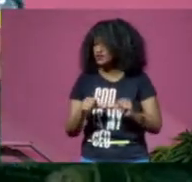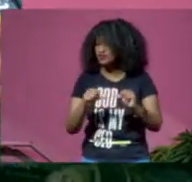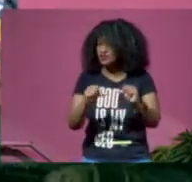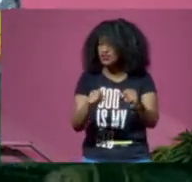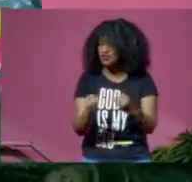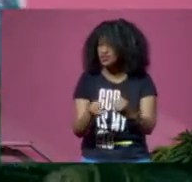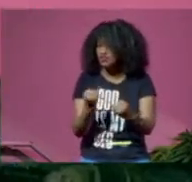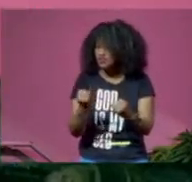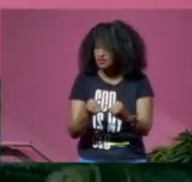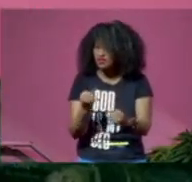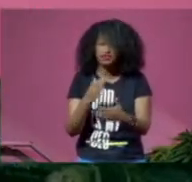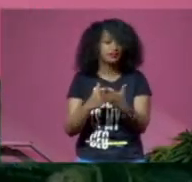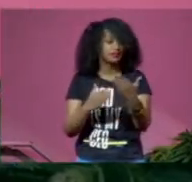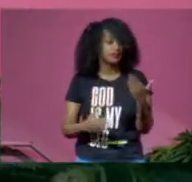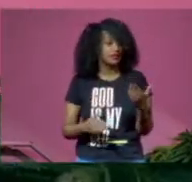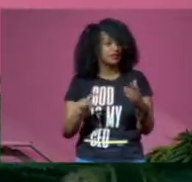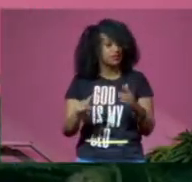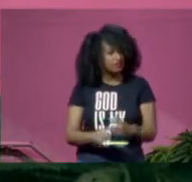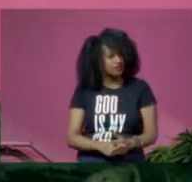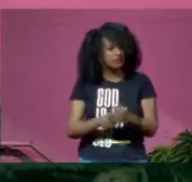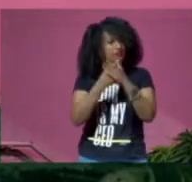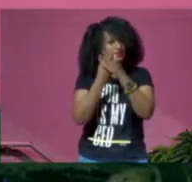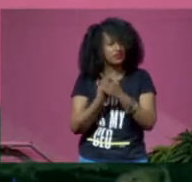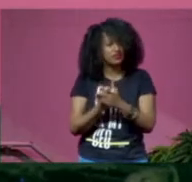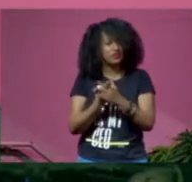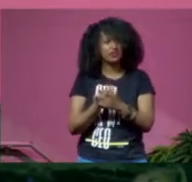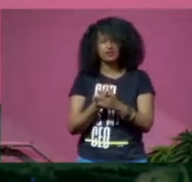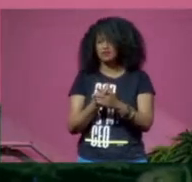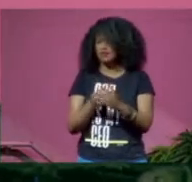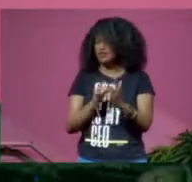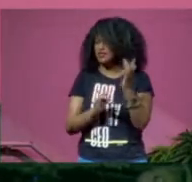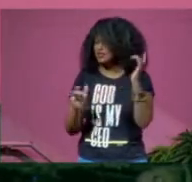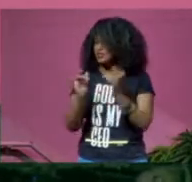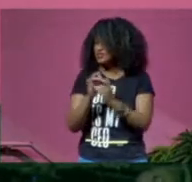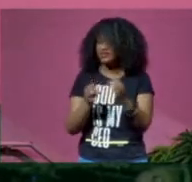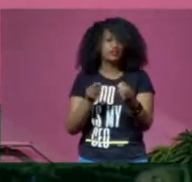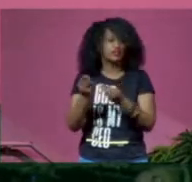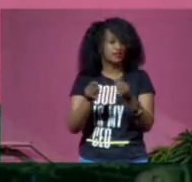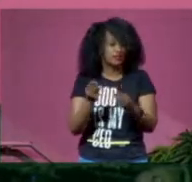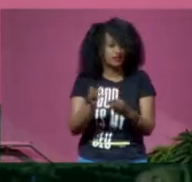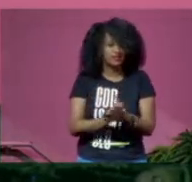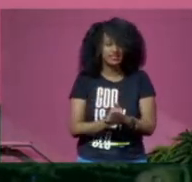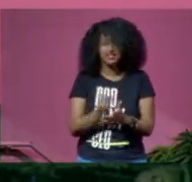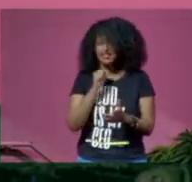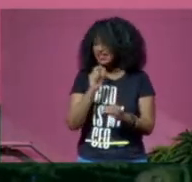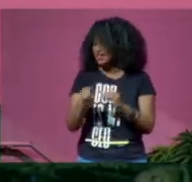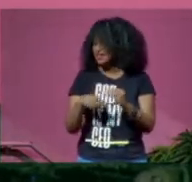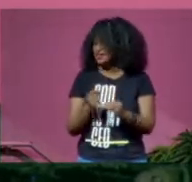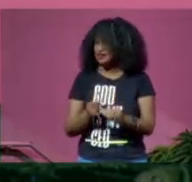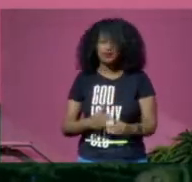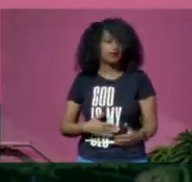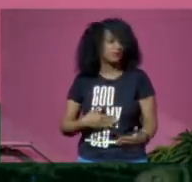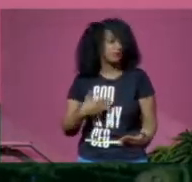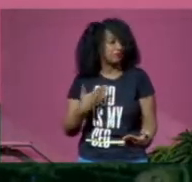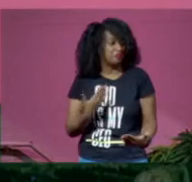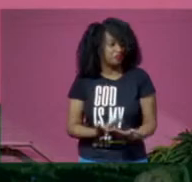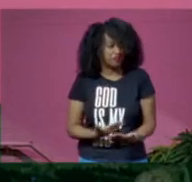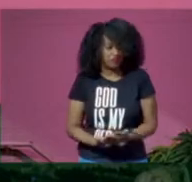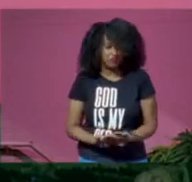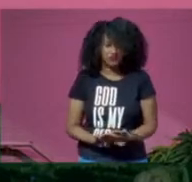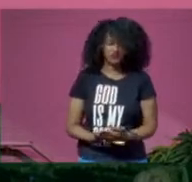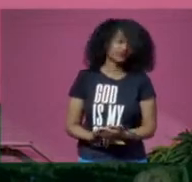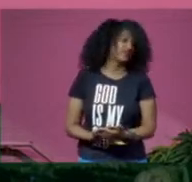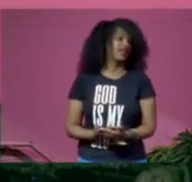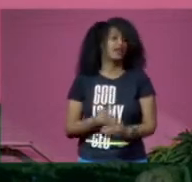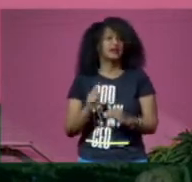of Jesus's ministry. Check that out. Mark's gospel, y'all, contains no birth narrative. There is no infancy